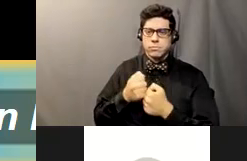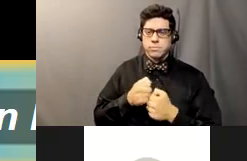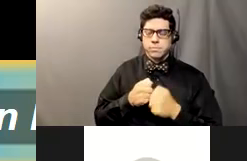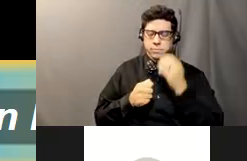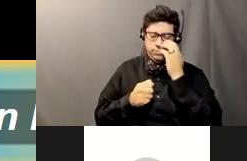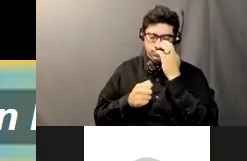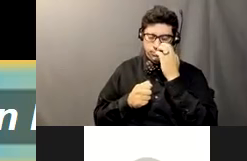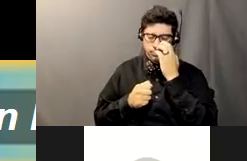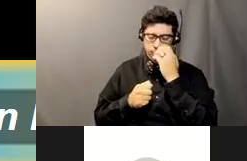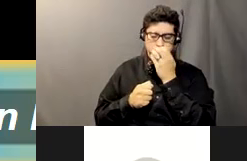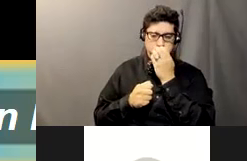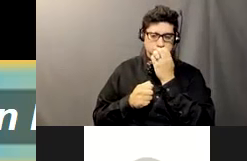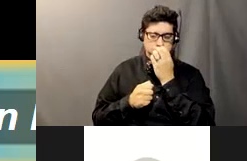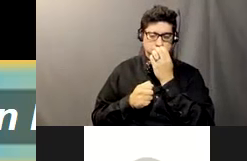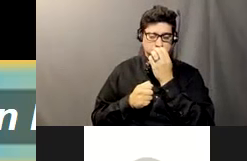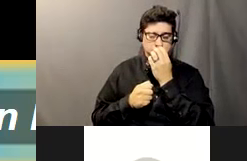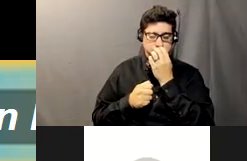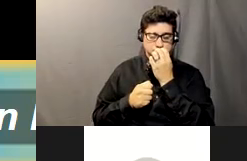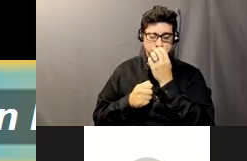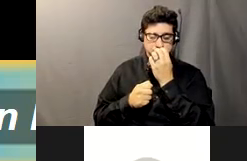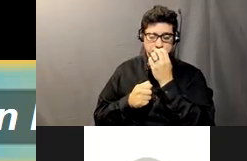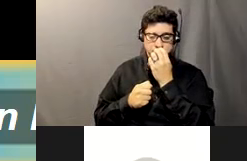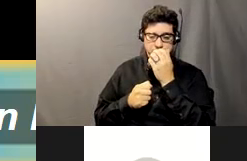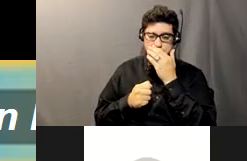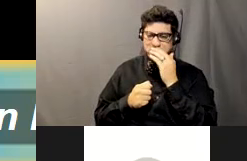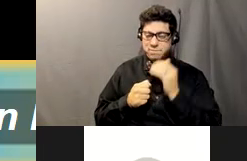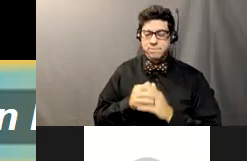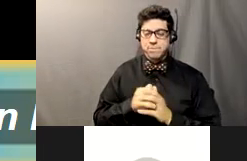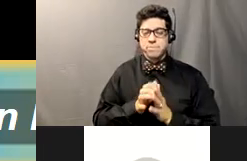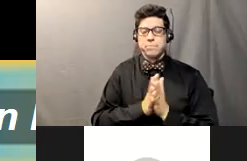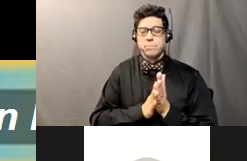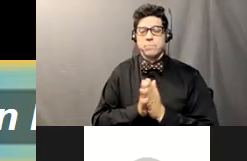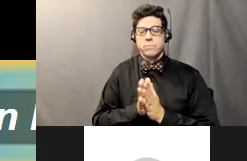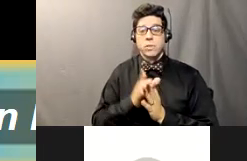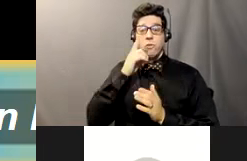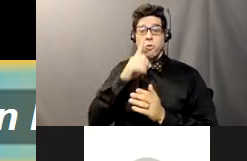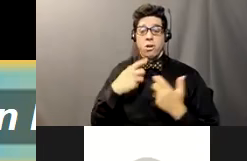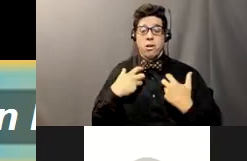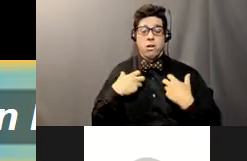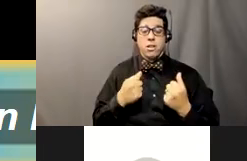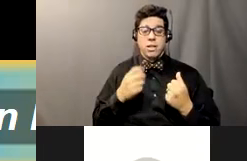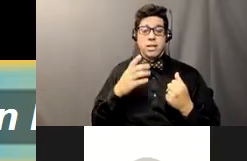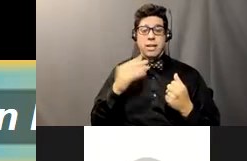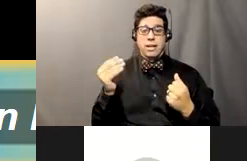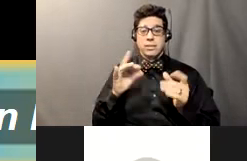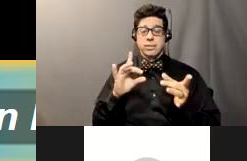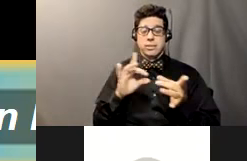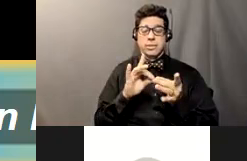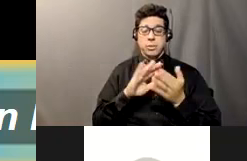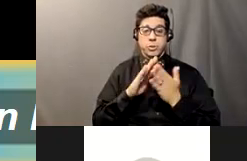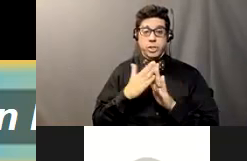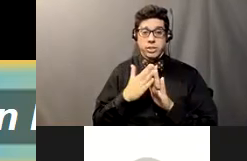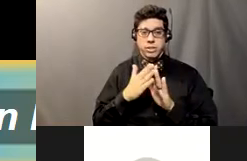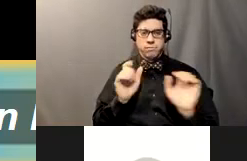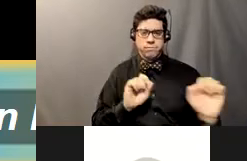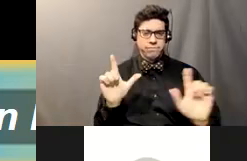practices. As far as the Healthy and Connected Communities, if we could click, I think there's another